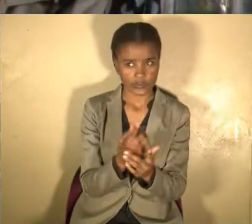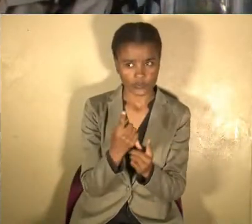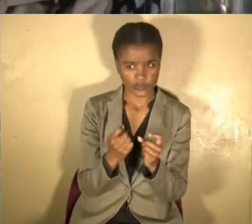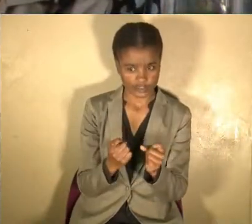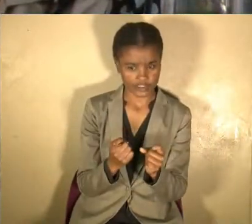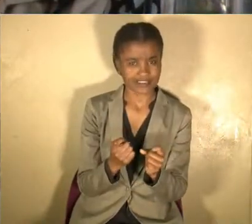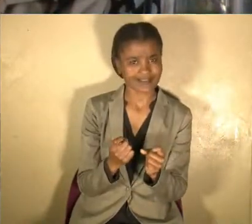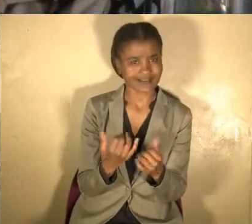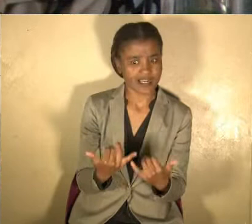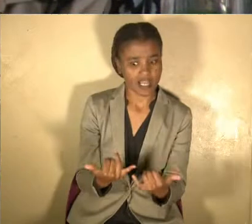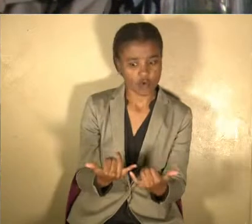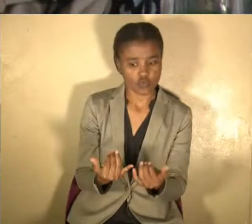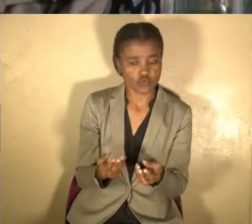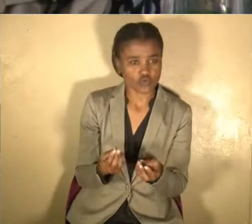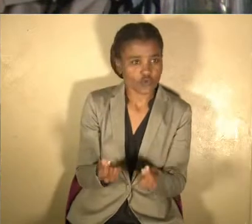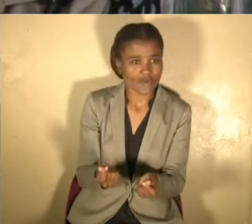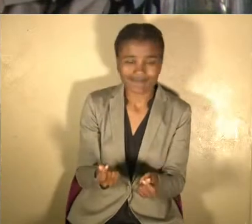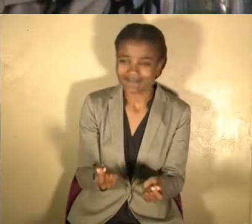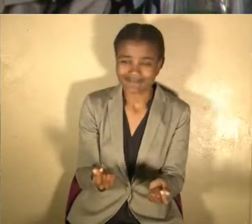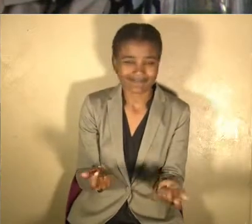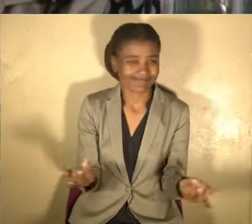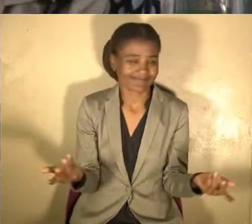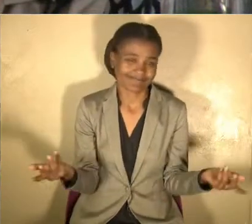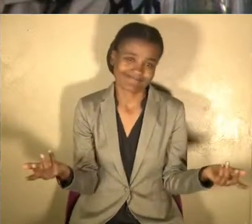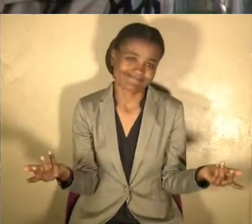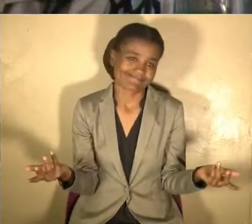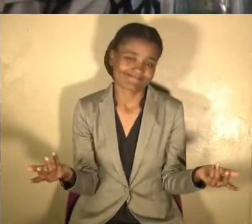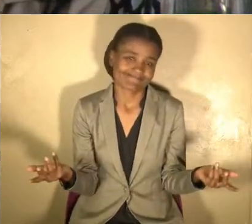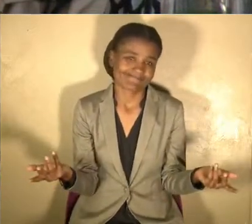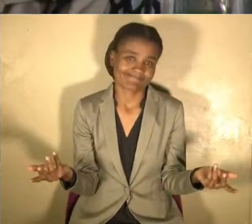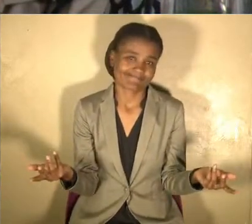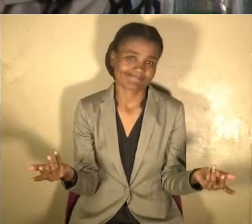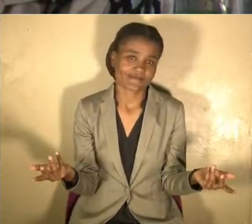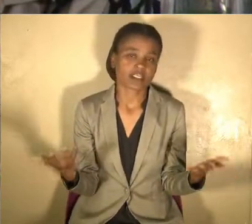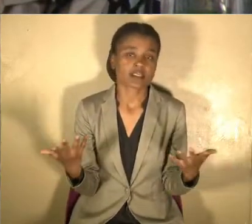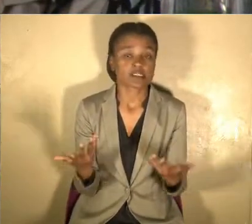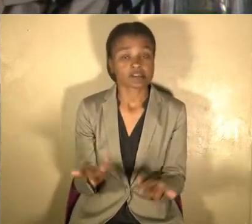way ubutisang kateng about. So